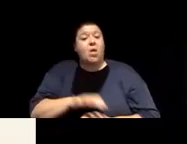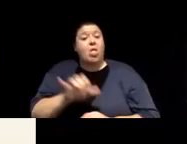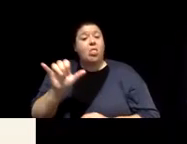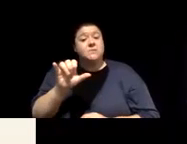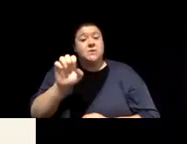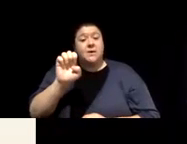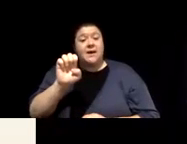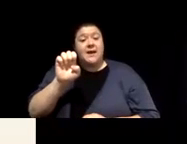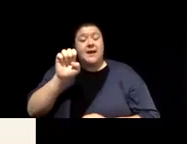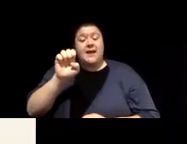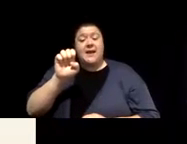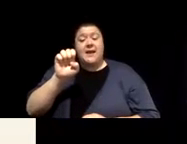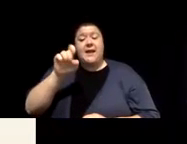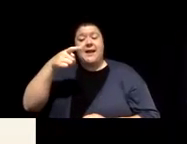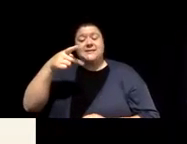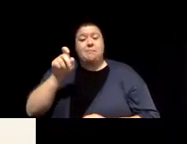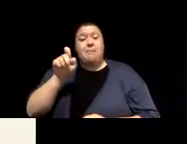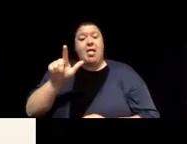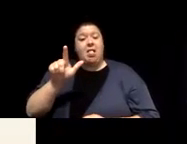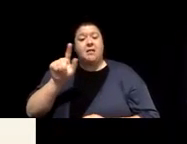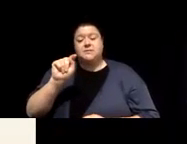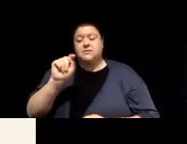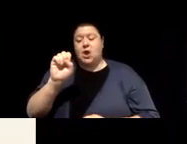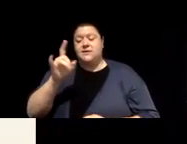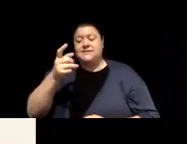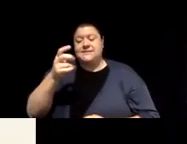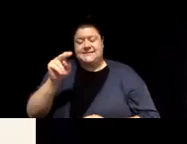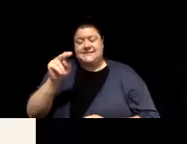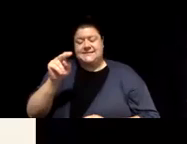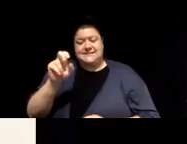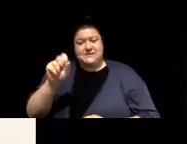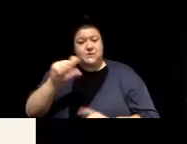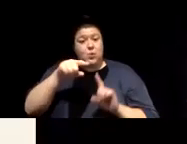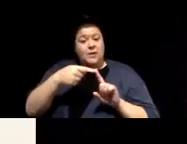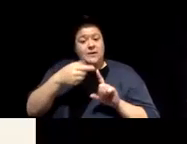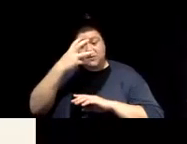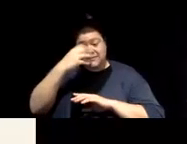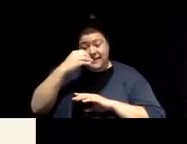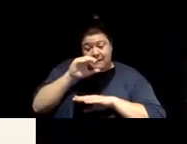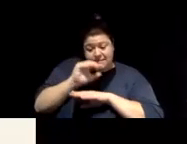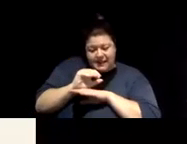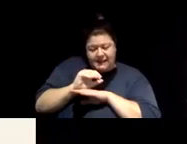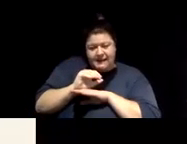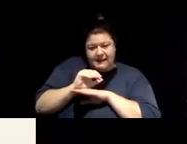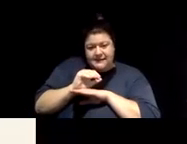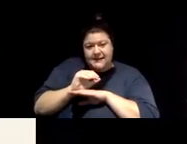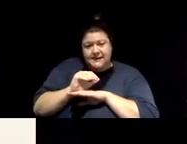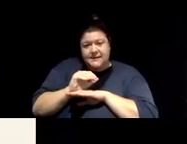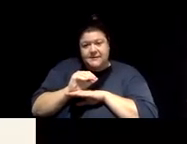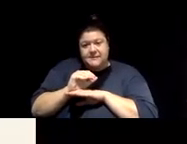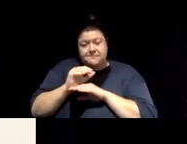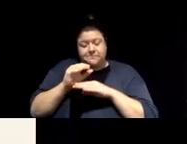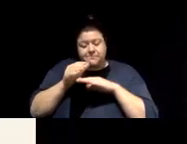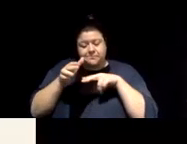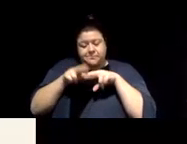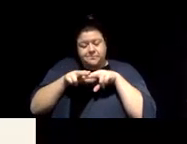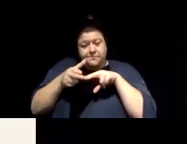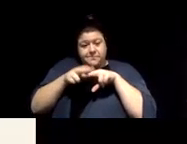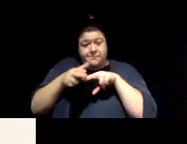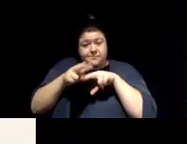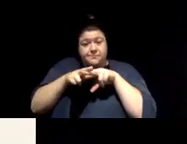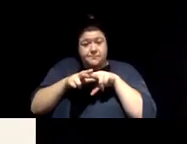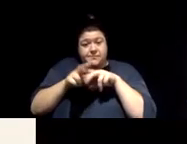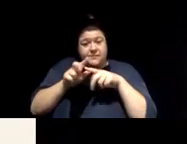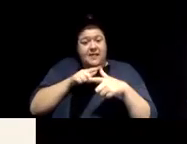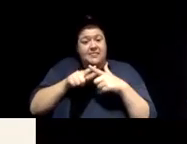also expels toxins. So at night when you're sleeping, toxins build up on your tongue. It's important to get rid of those before you